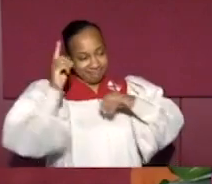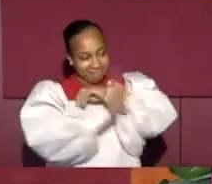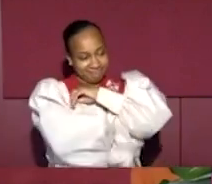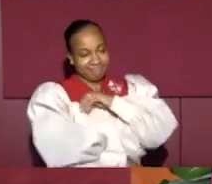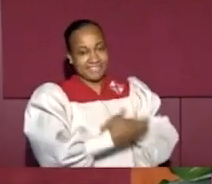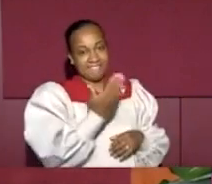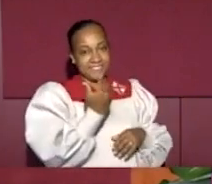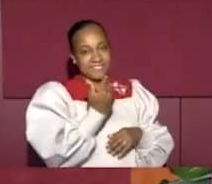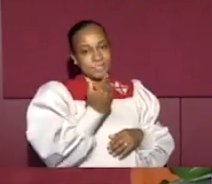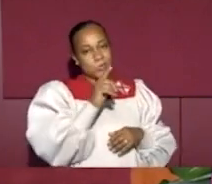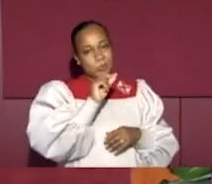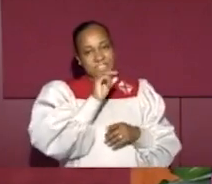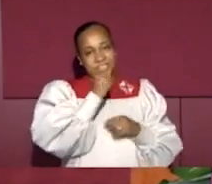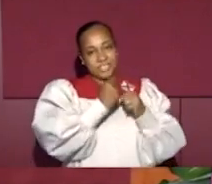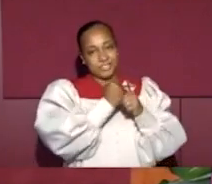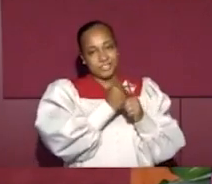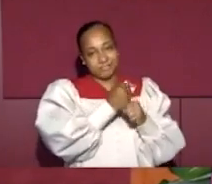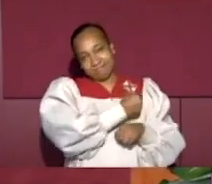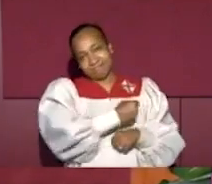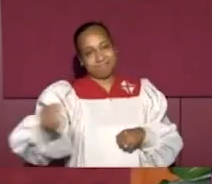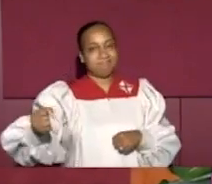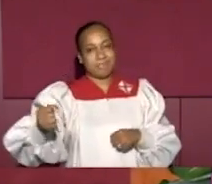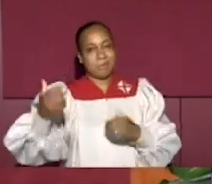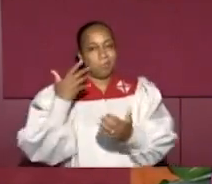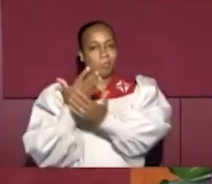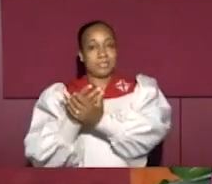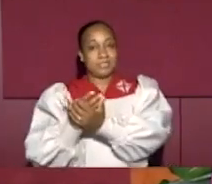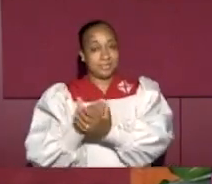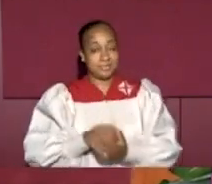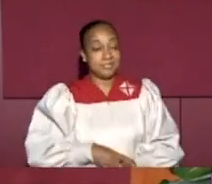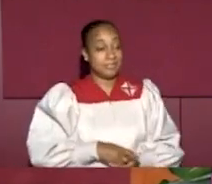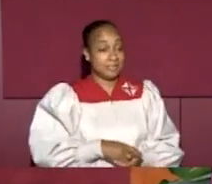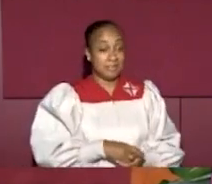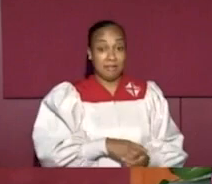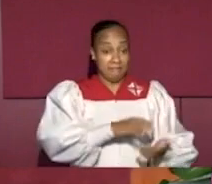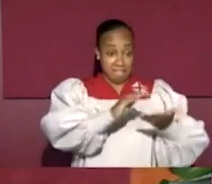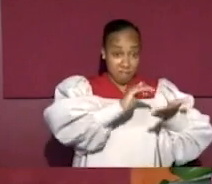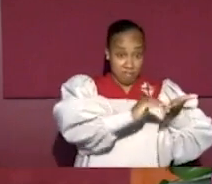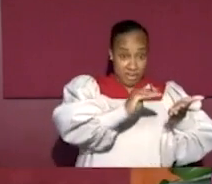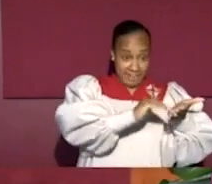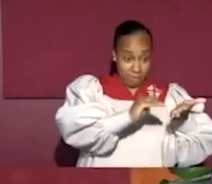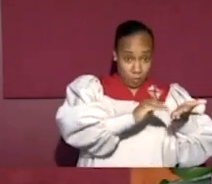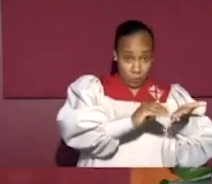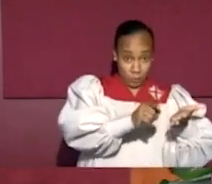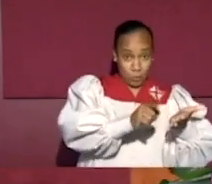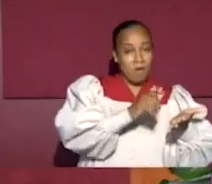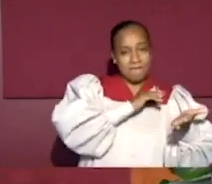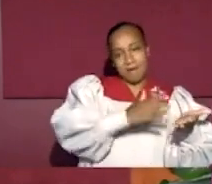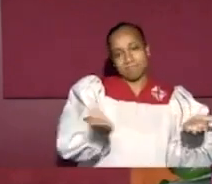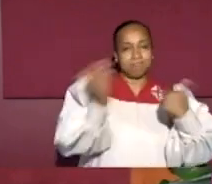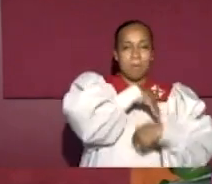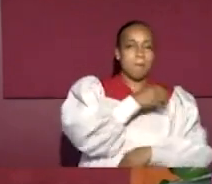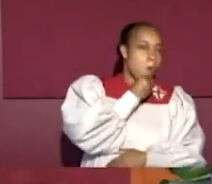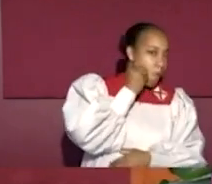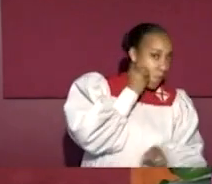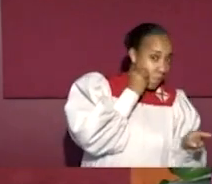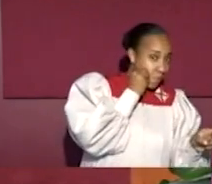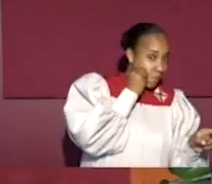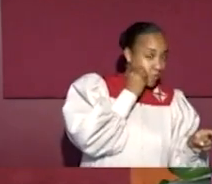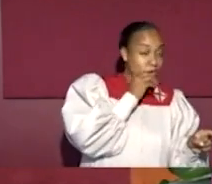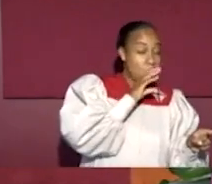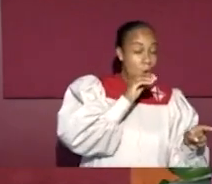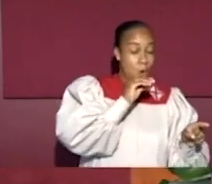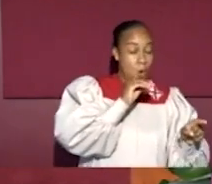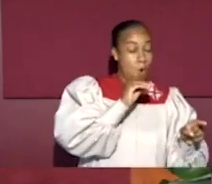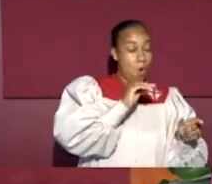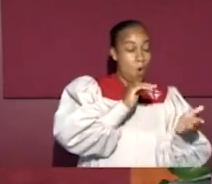Right. So the forgiveness, they don't say, "We forgive you, so therefore come on home with us." They say,